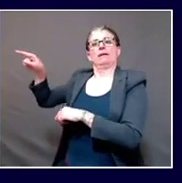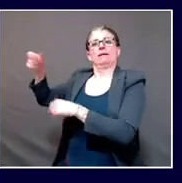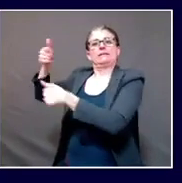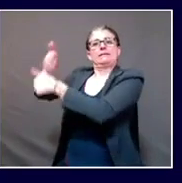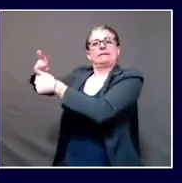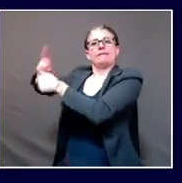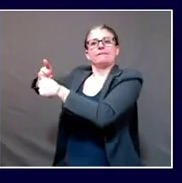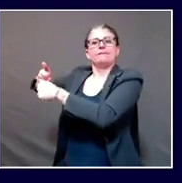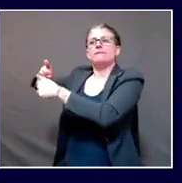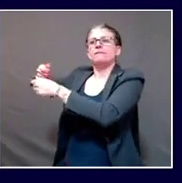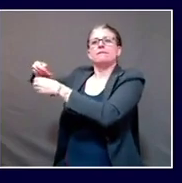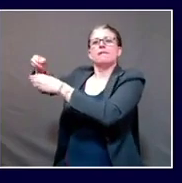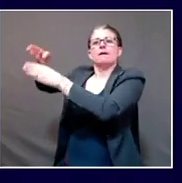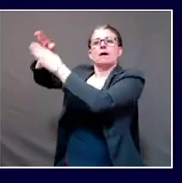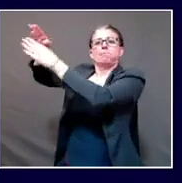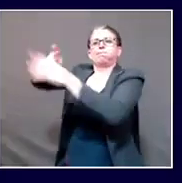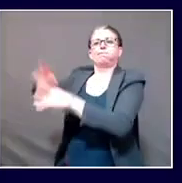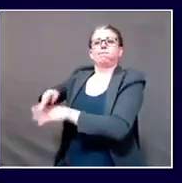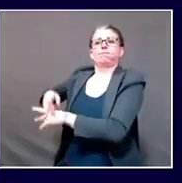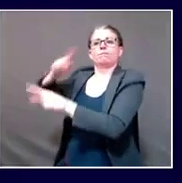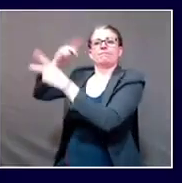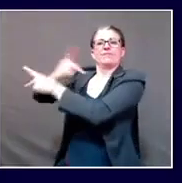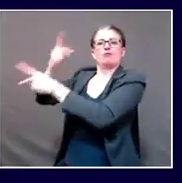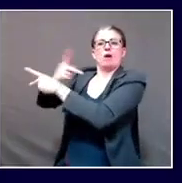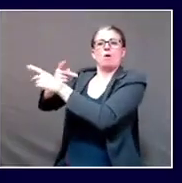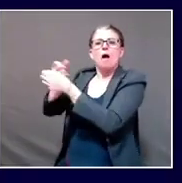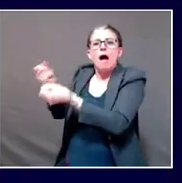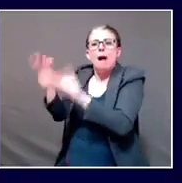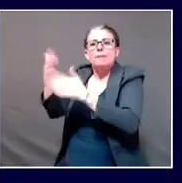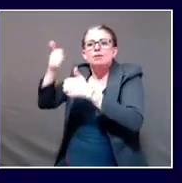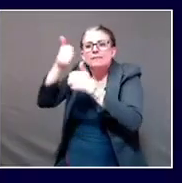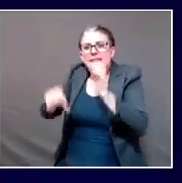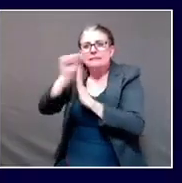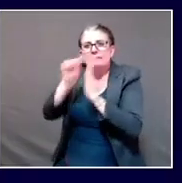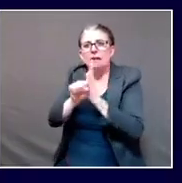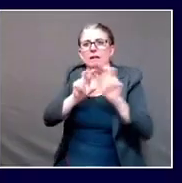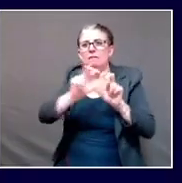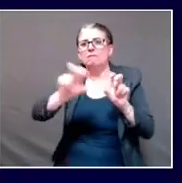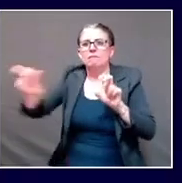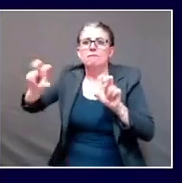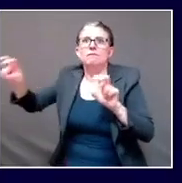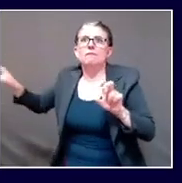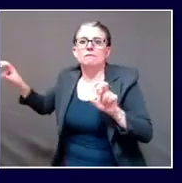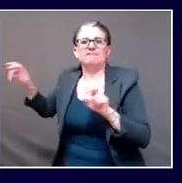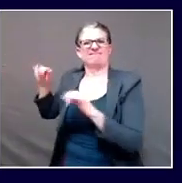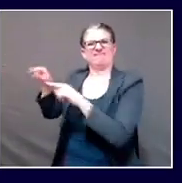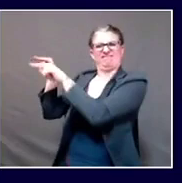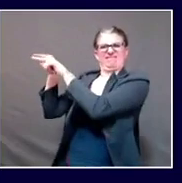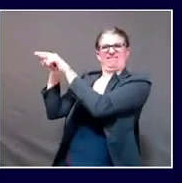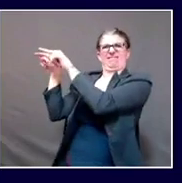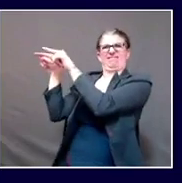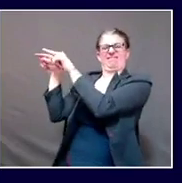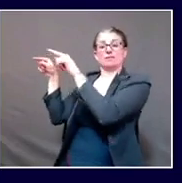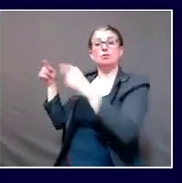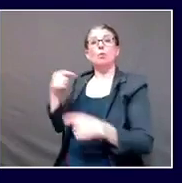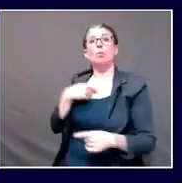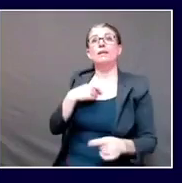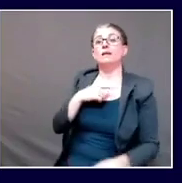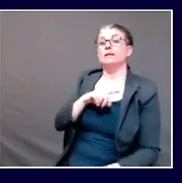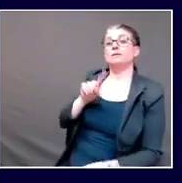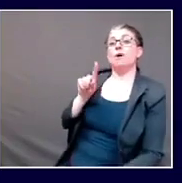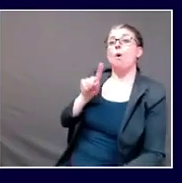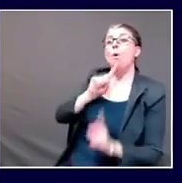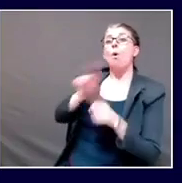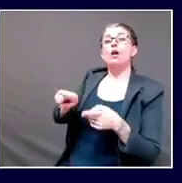sent to. Certainly, if we had our druthers, we would not be ordering twelve thousand six hundred and twenty five thousand. There would be extra